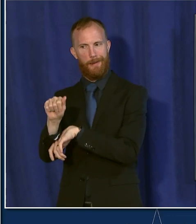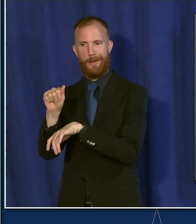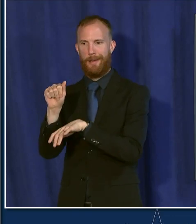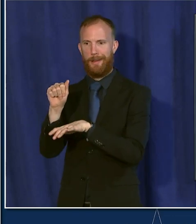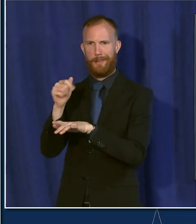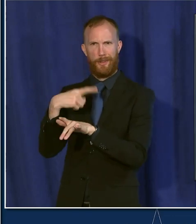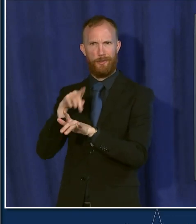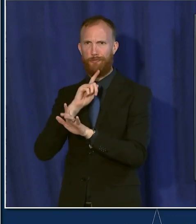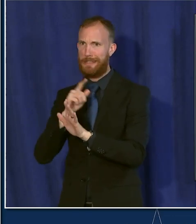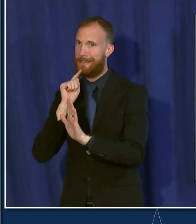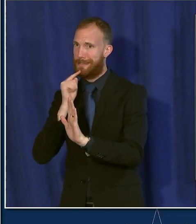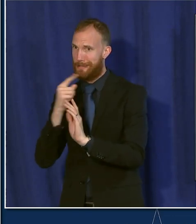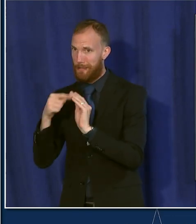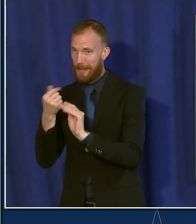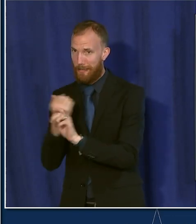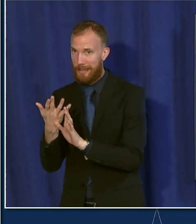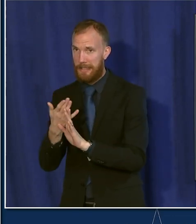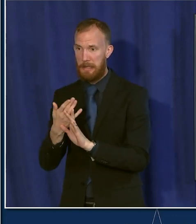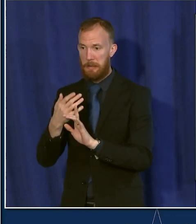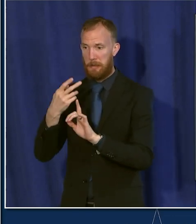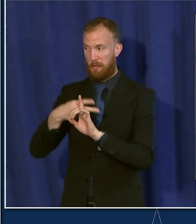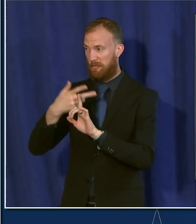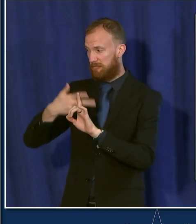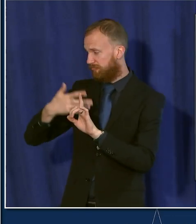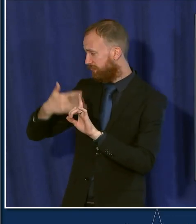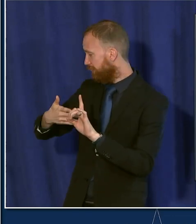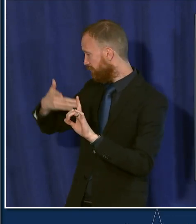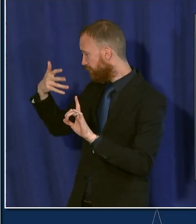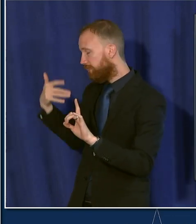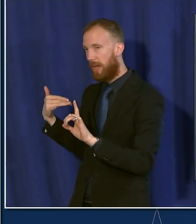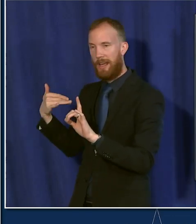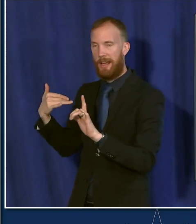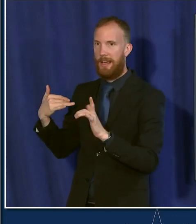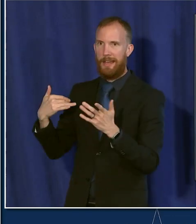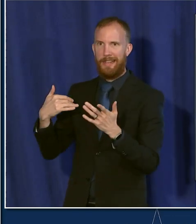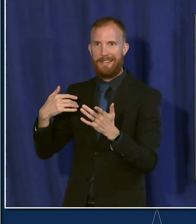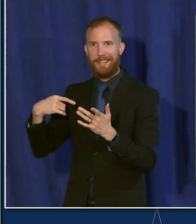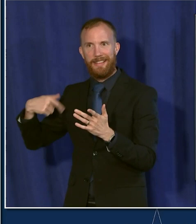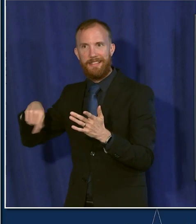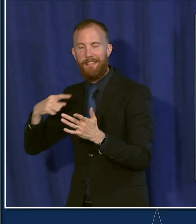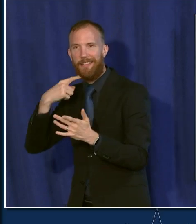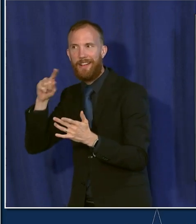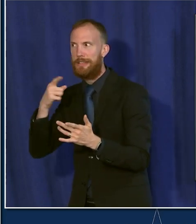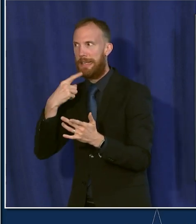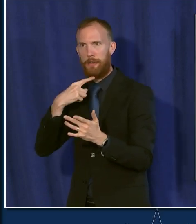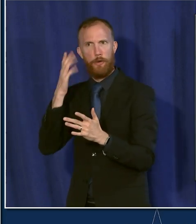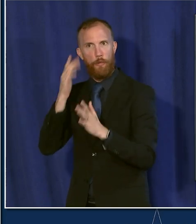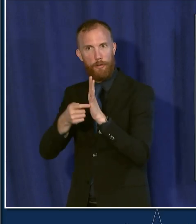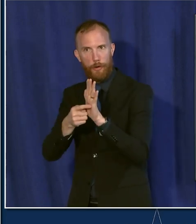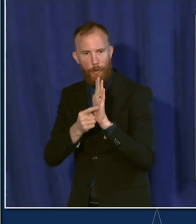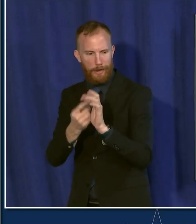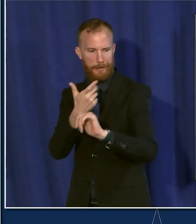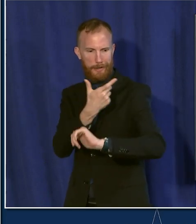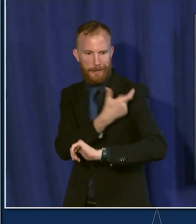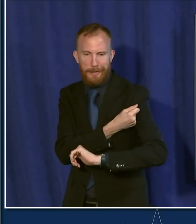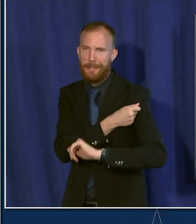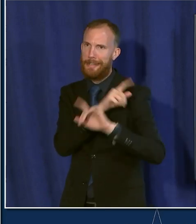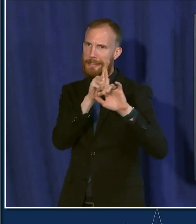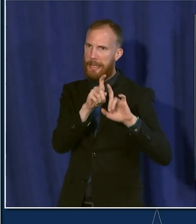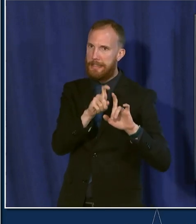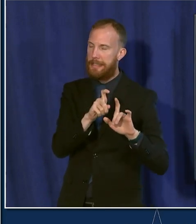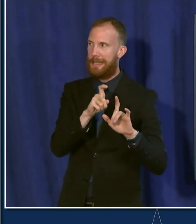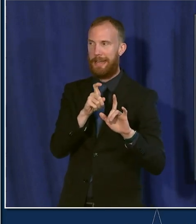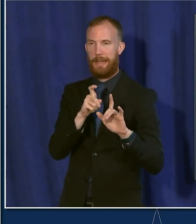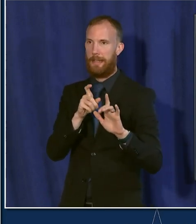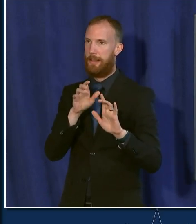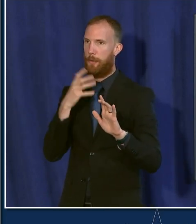back months ago, it was not a small thing to say we're going to require vaccination and testing or testing. There was a lot of debate about that, and they've really